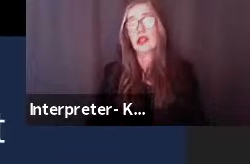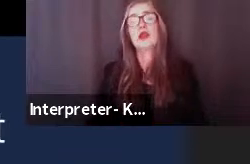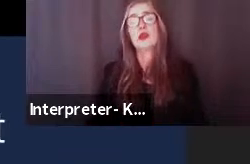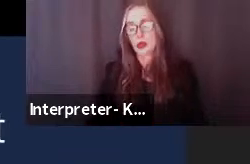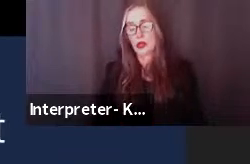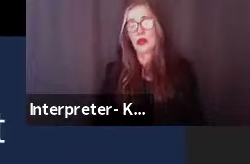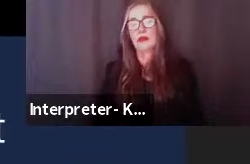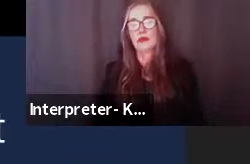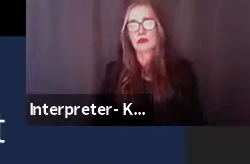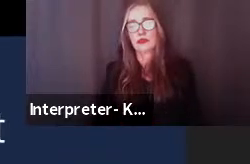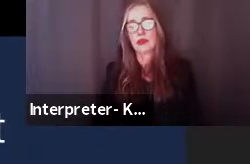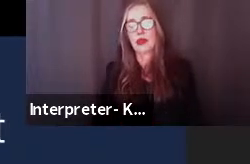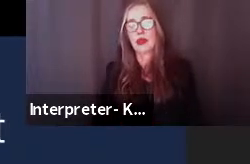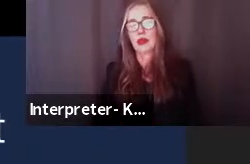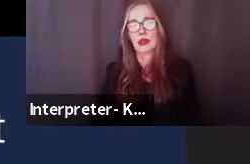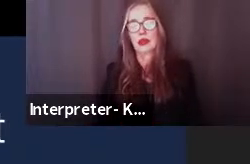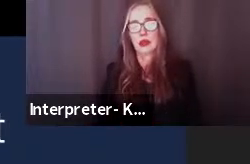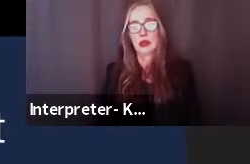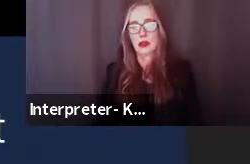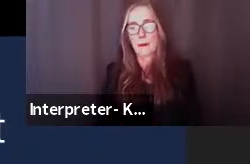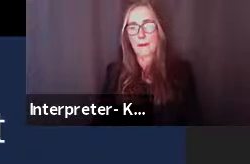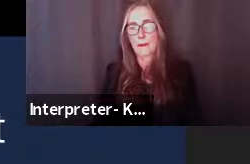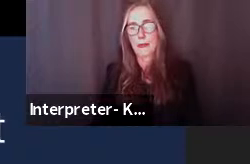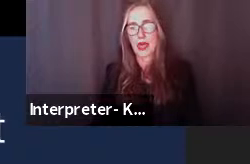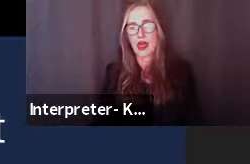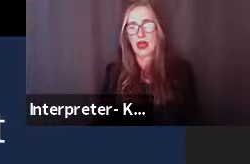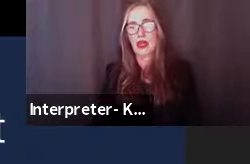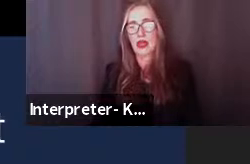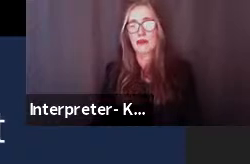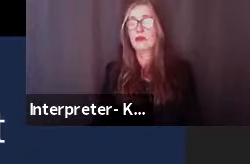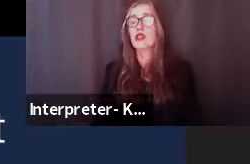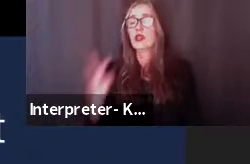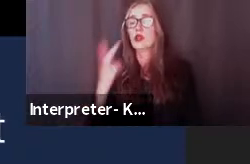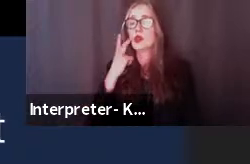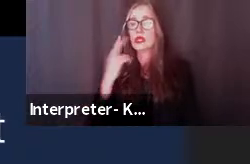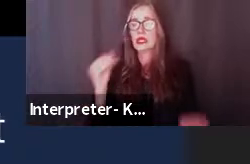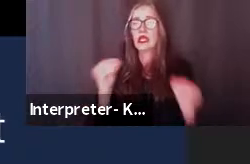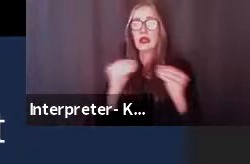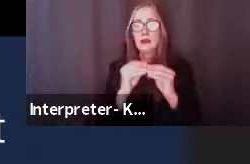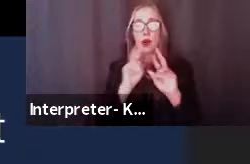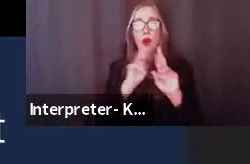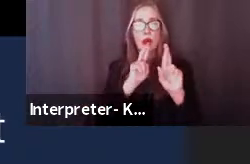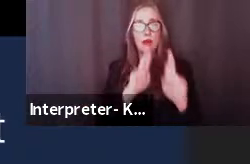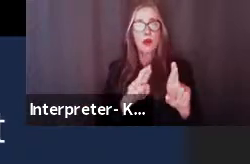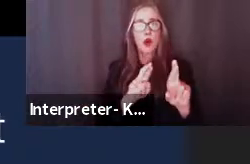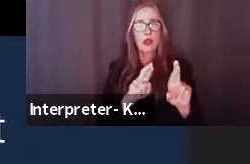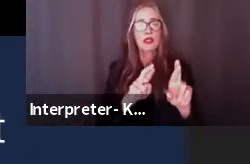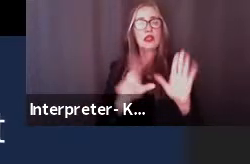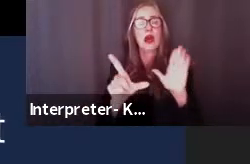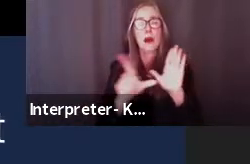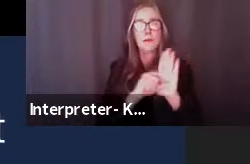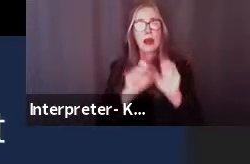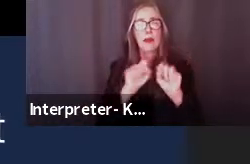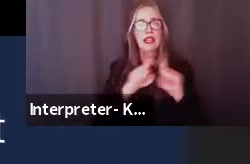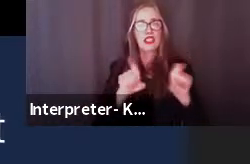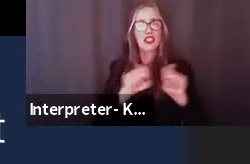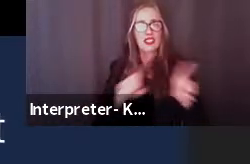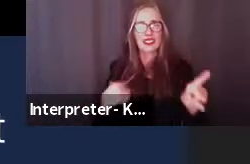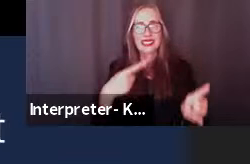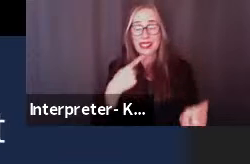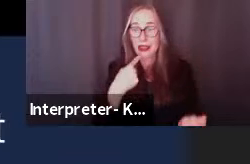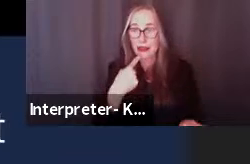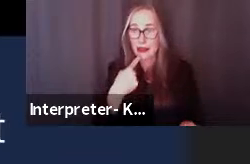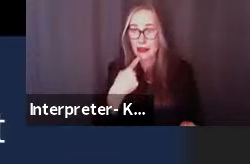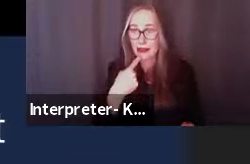genetics has uh really been focused on um and collecting information and data that uh to better